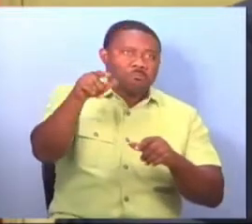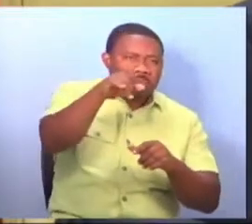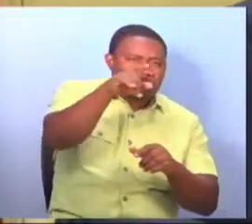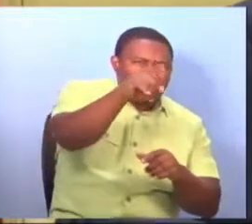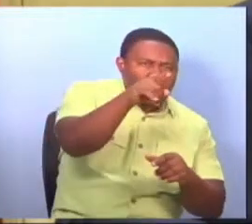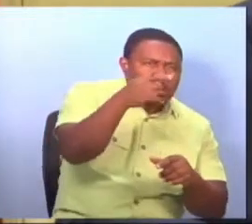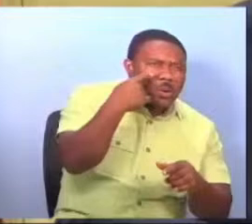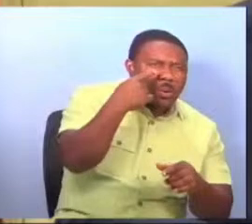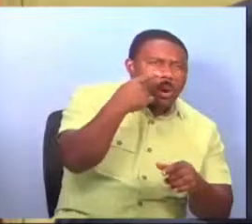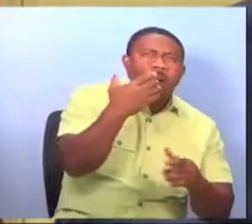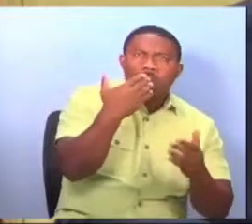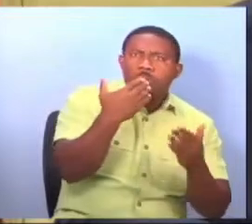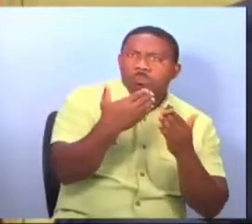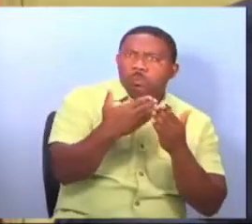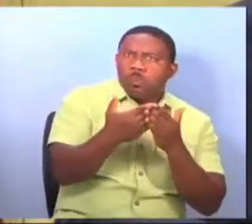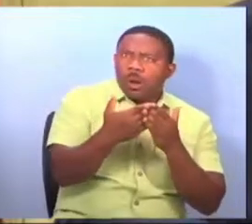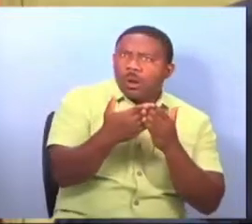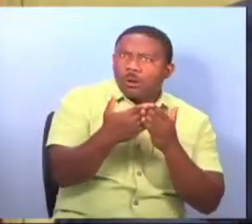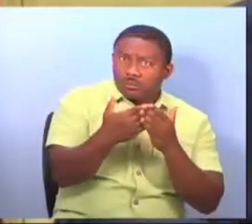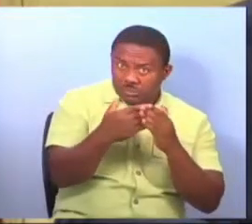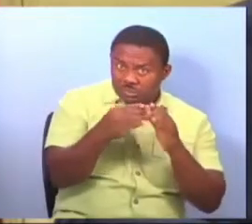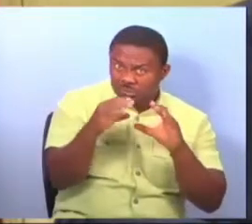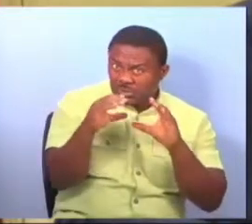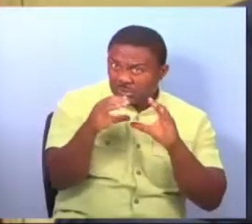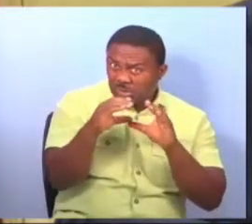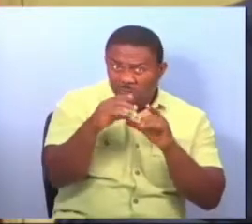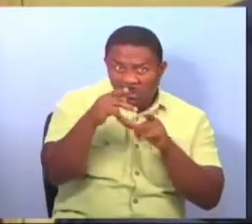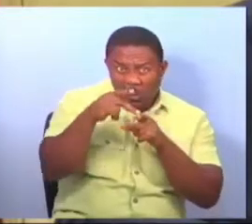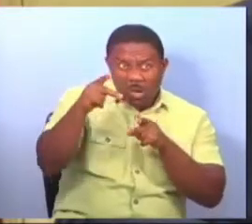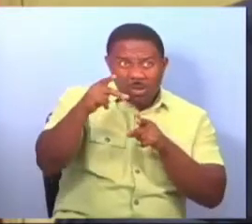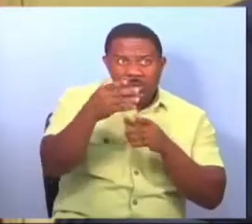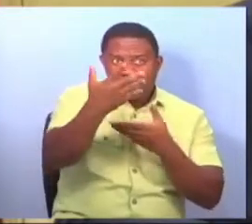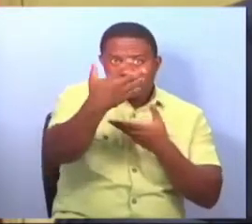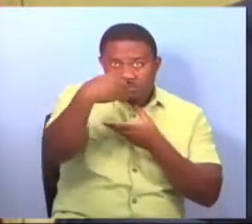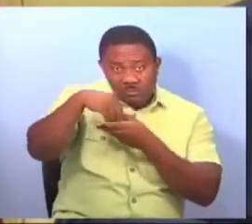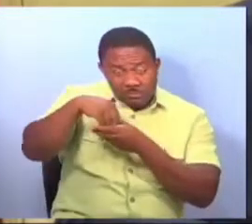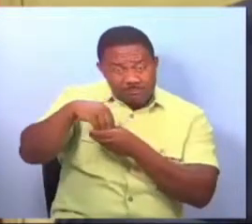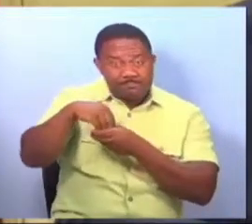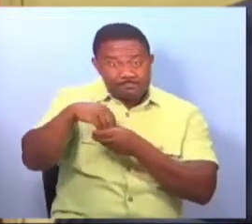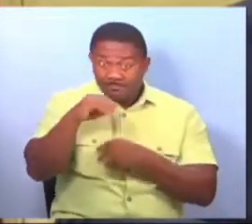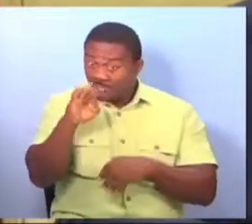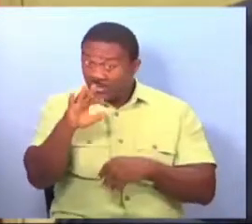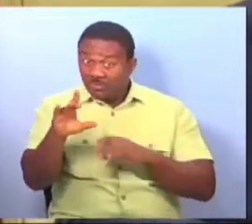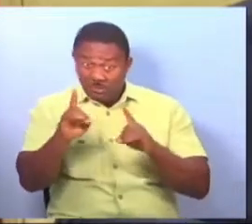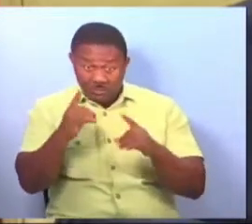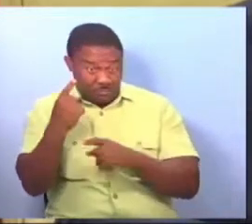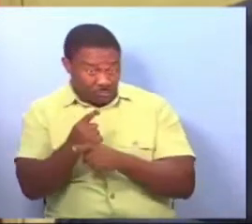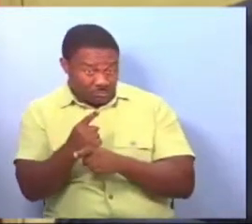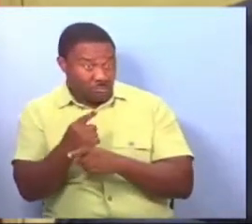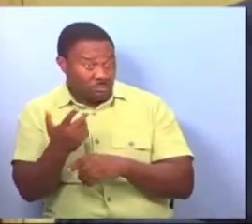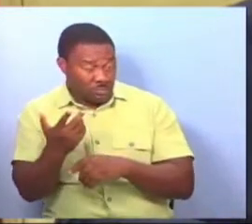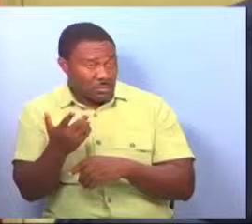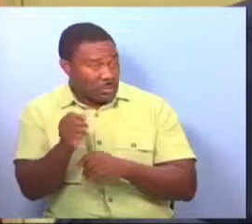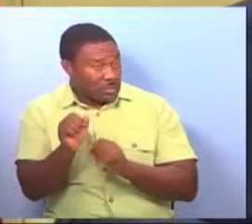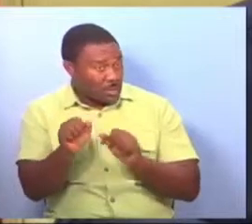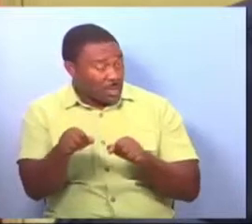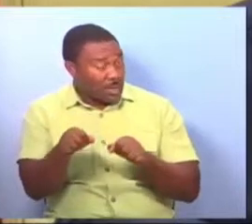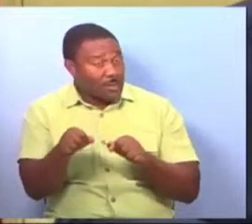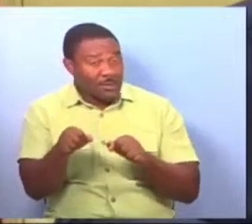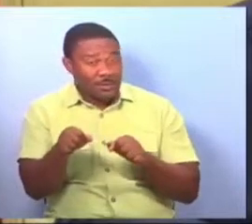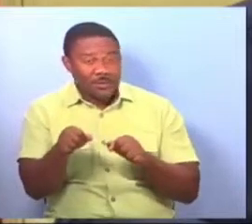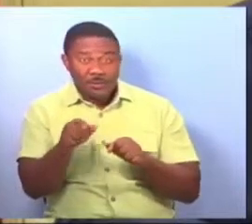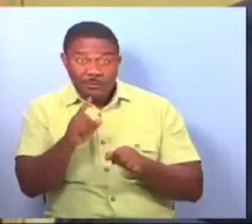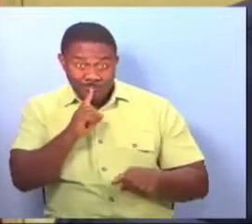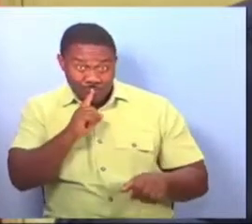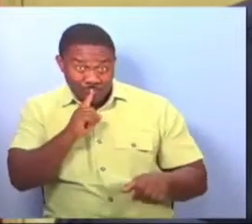find something that is relevant to your profession. If we should do that, Mr. Speaker, we can be